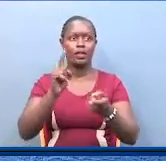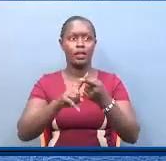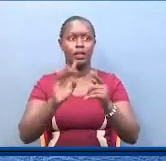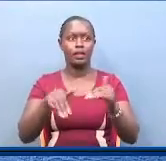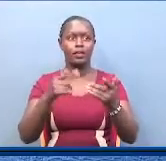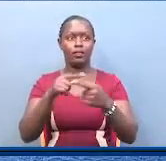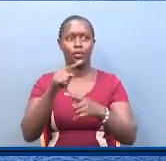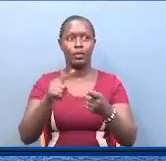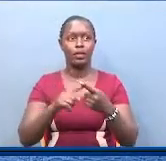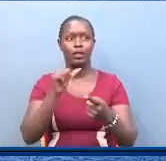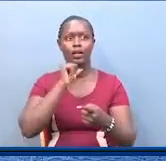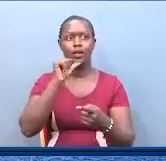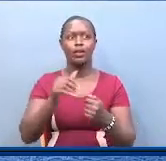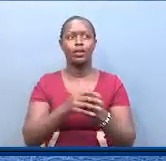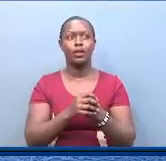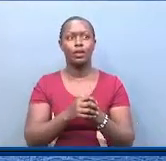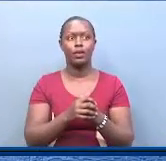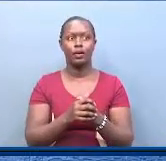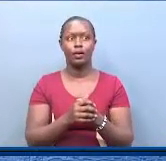not.